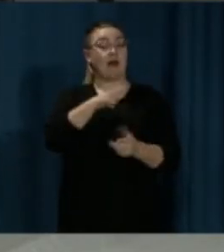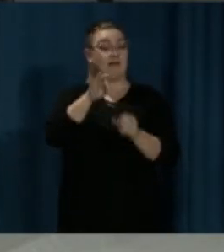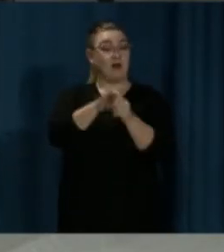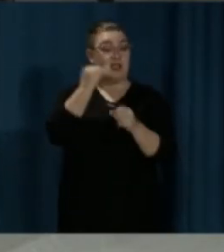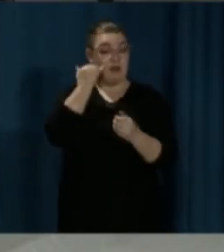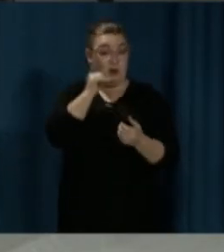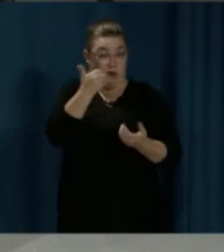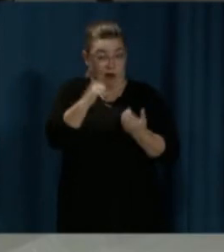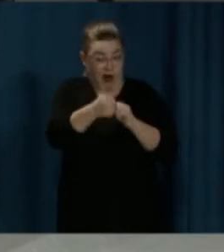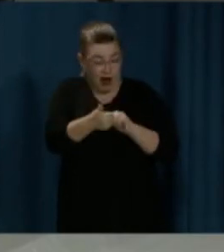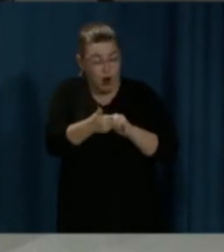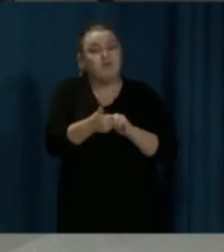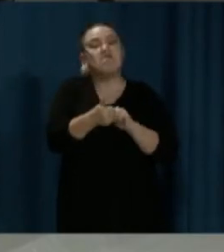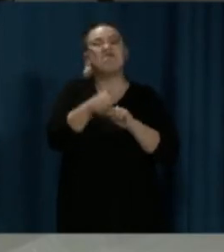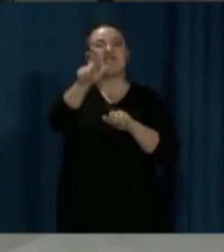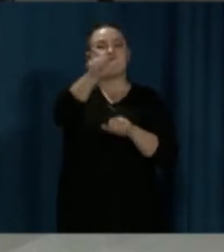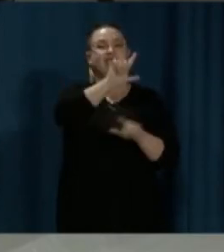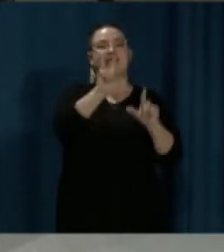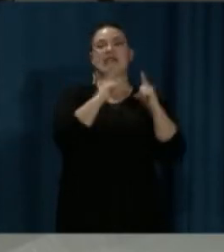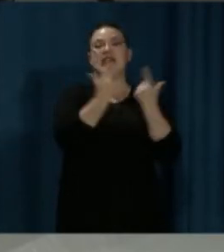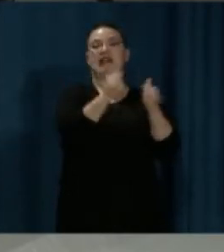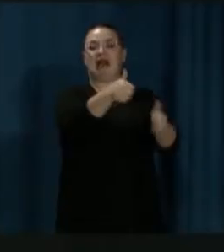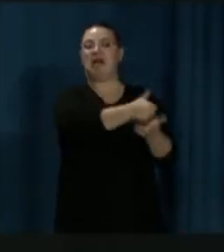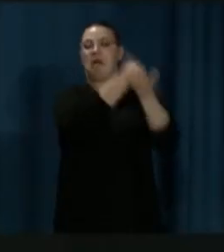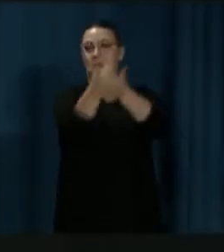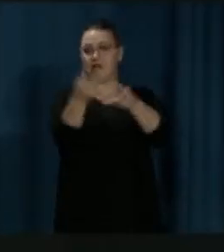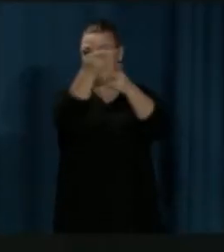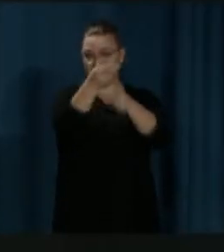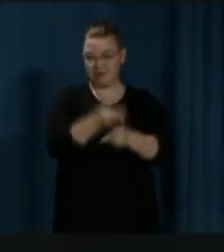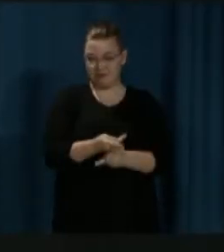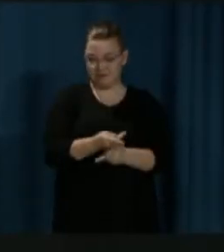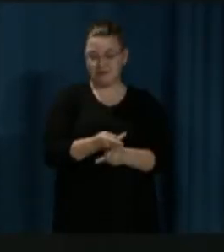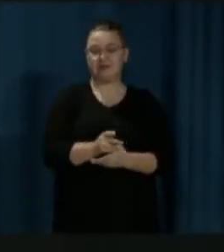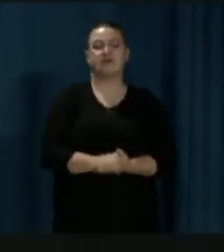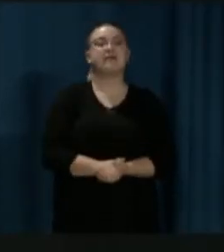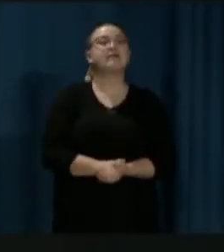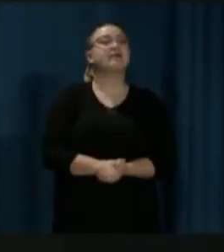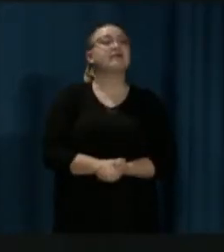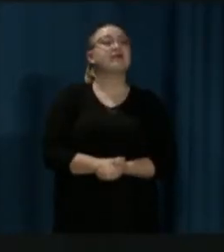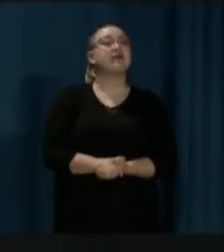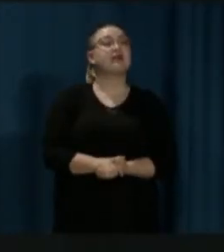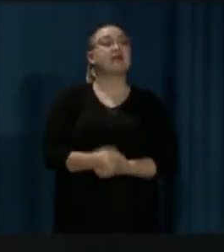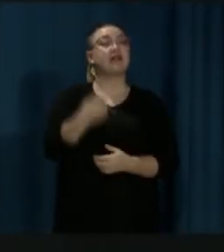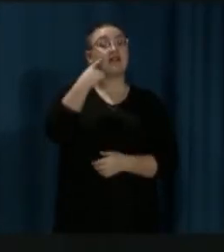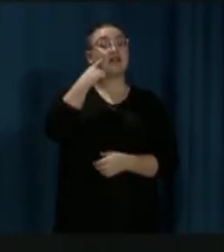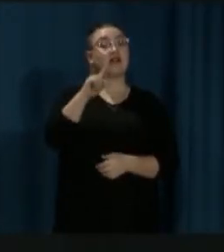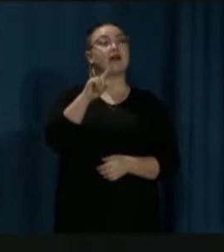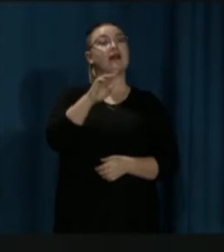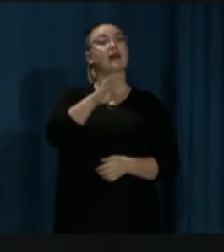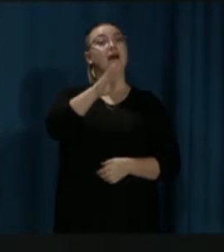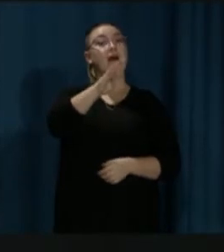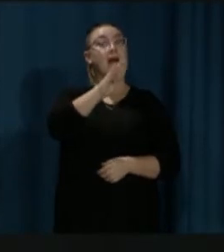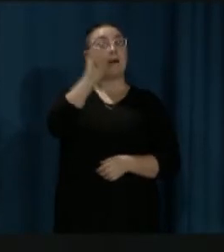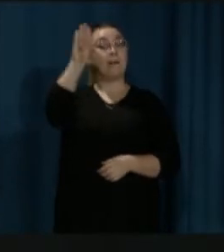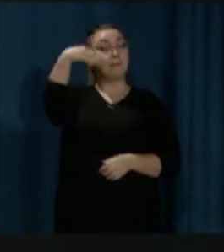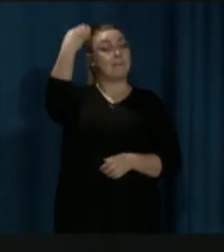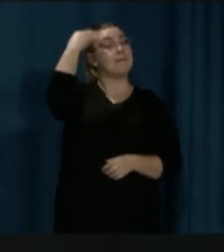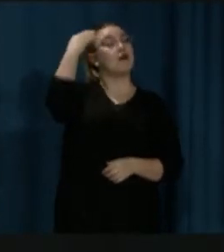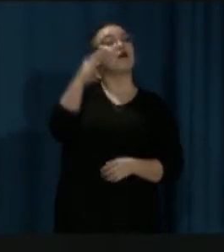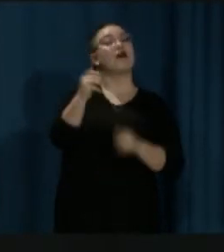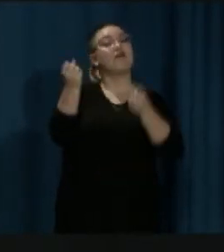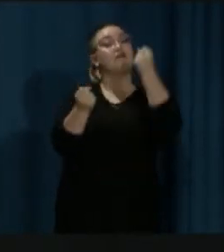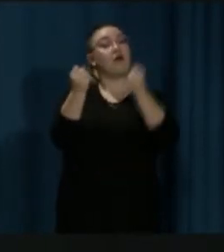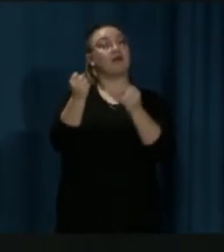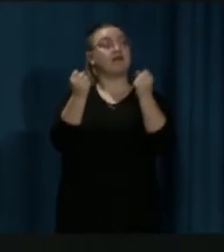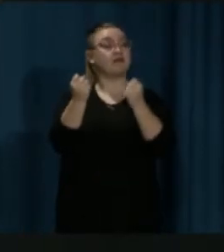sure. Yeah. But your board, let's see, the Bureau of Motor Vehicles might be another place that you could do